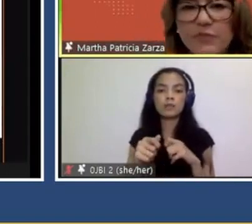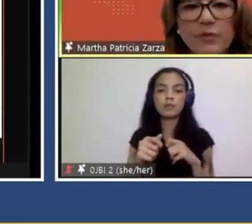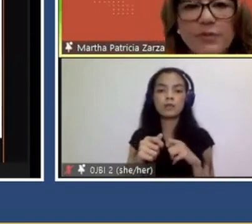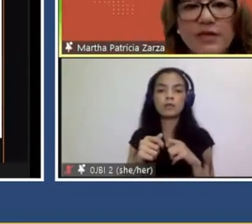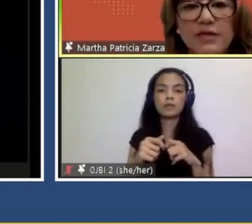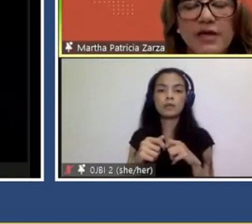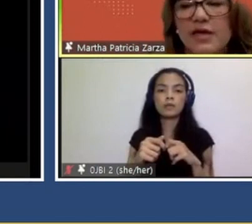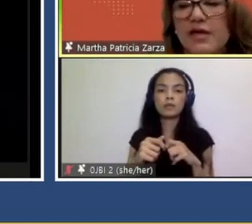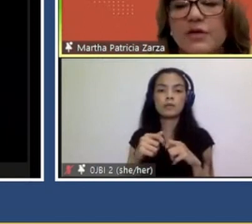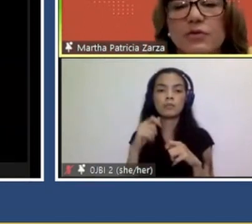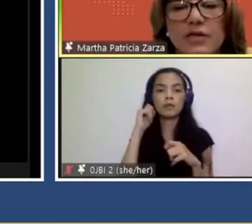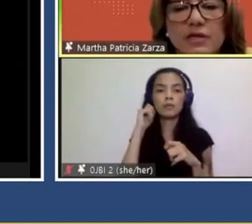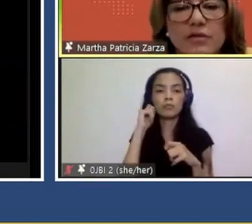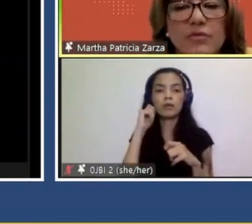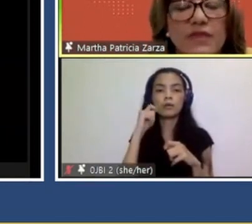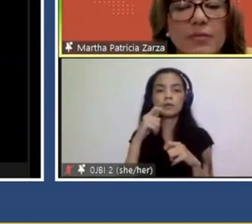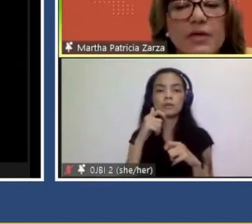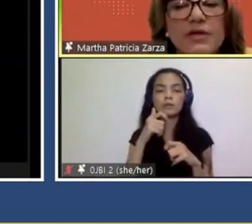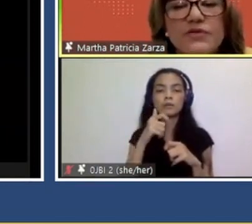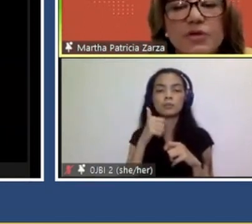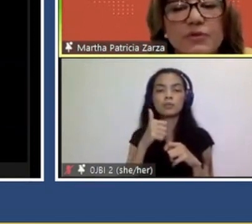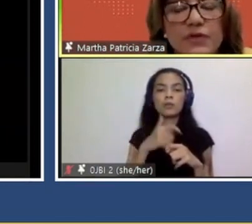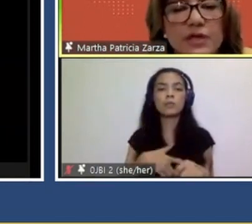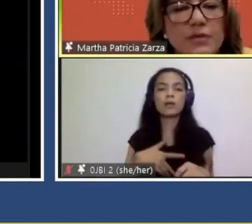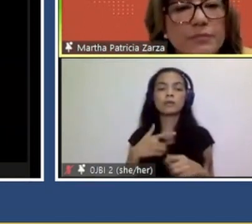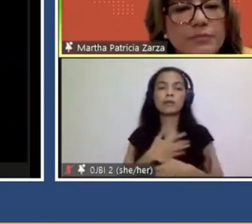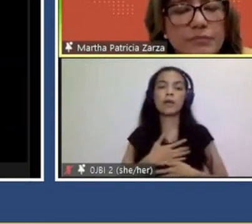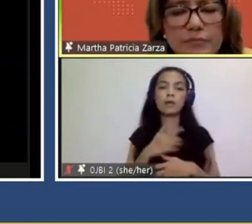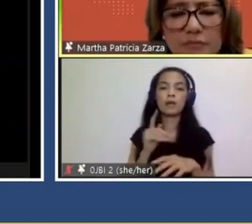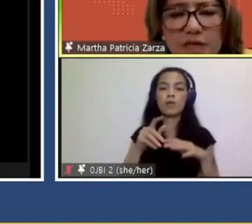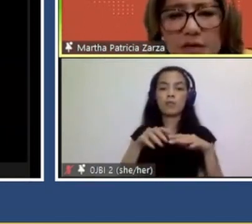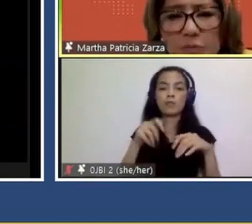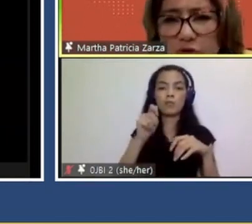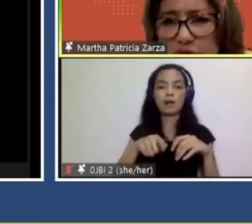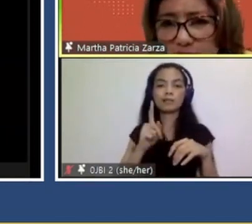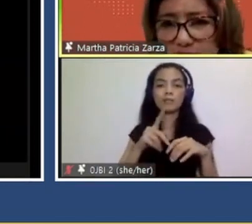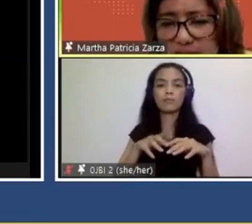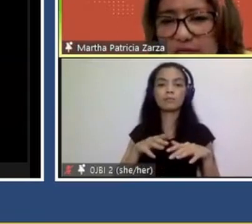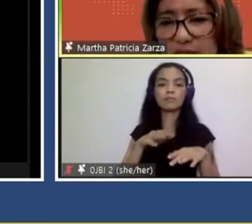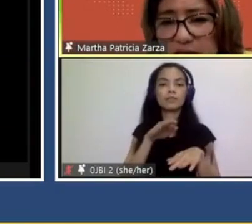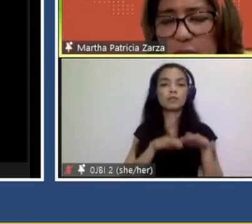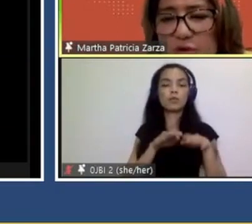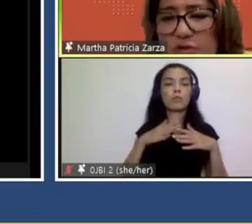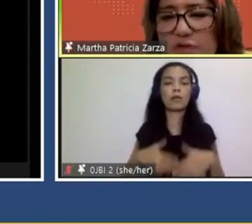considerations from the women, and after looking with them some of the work surfaces, they need a work